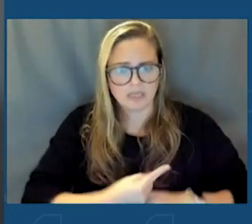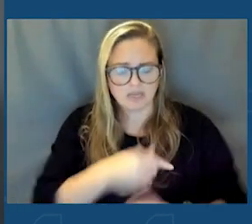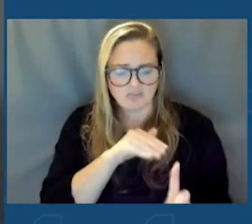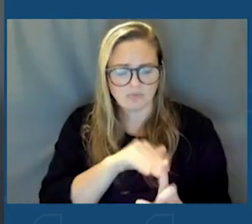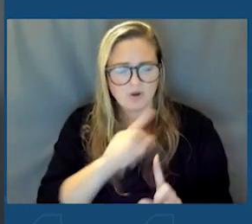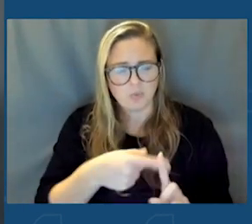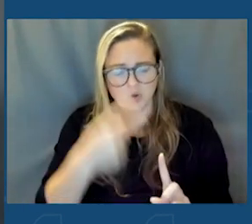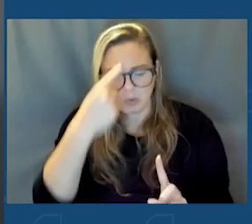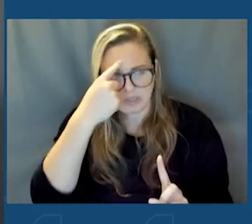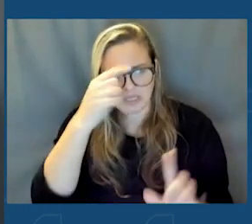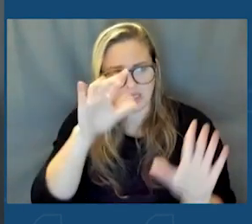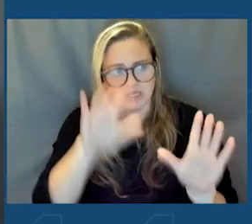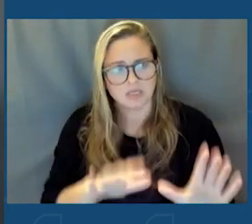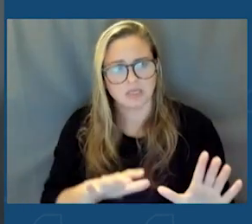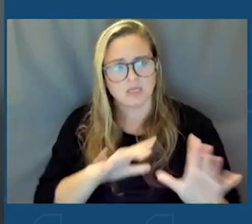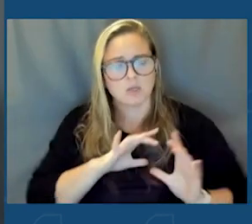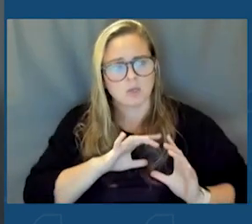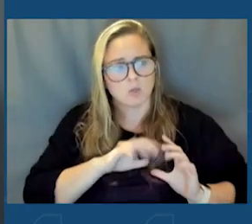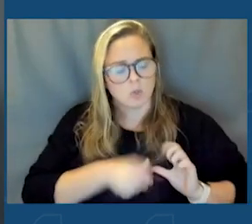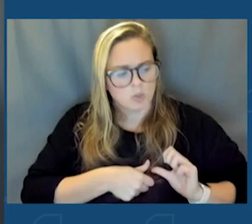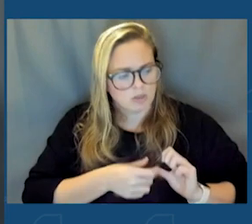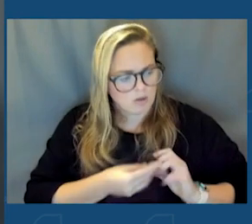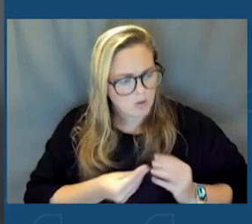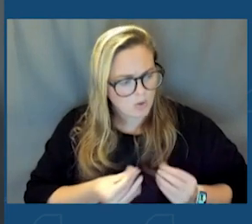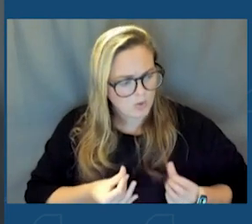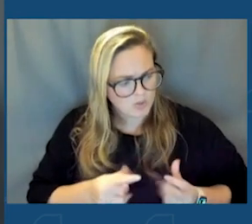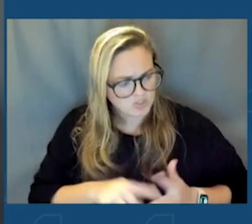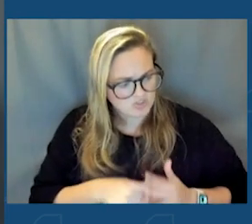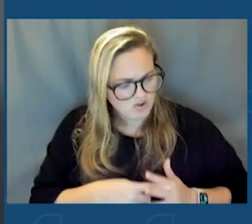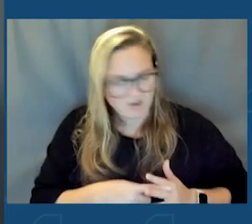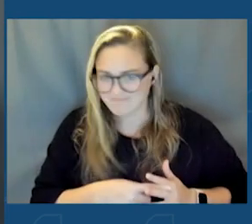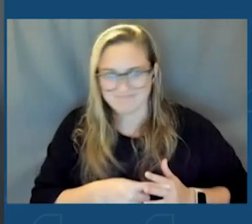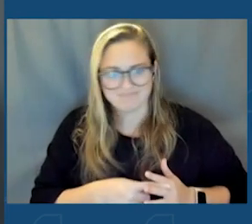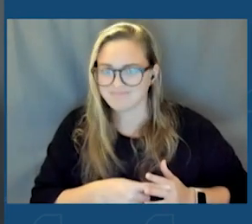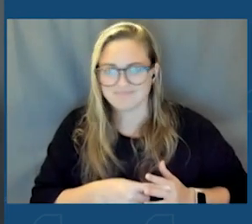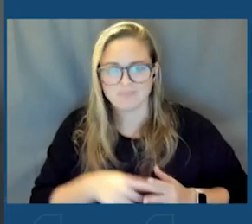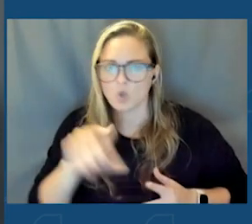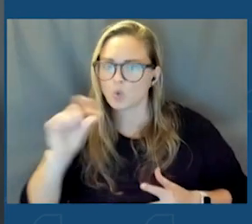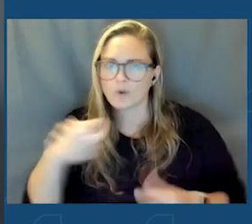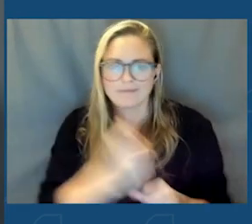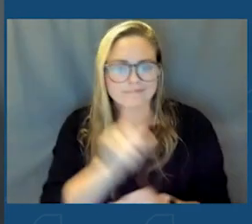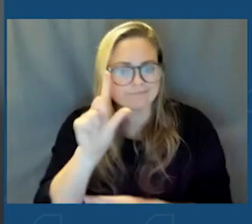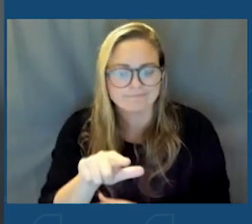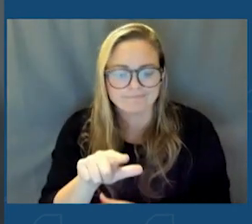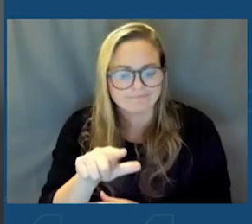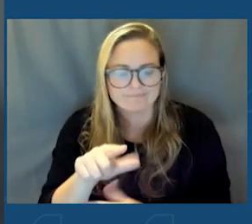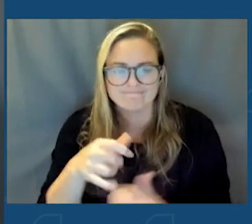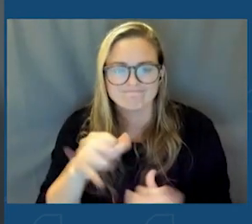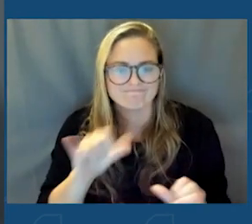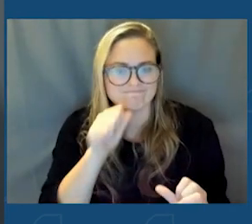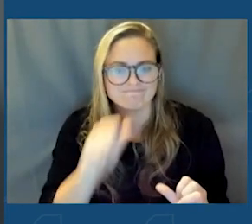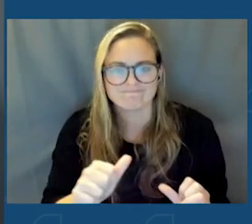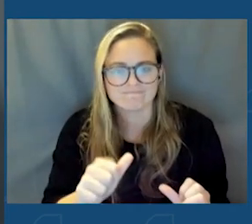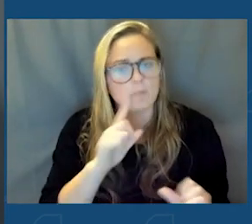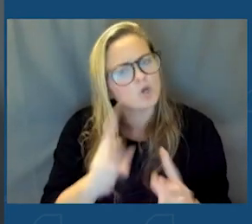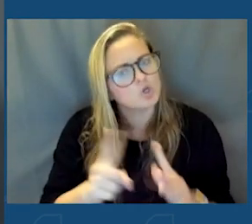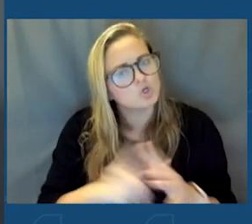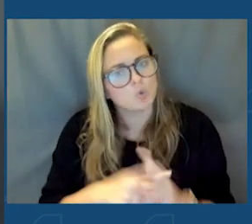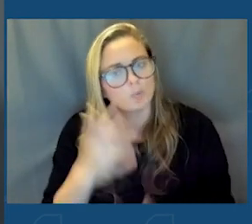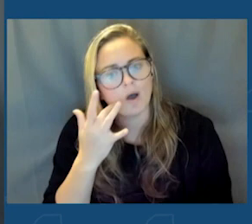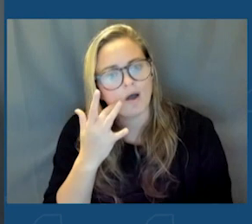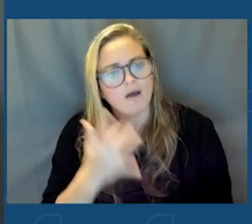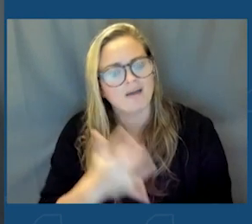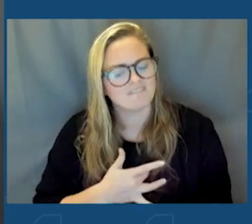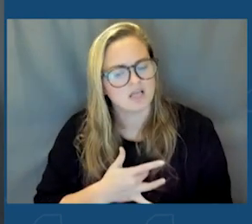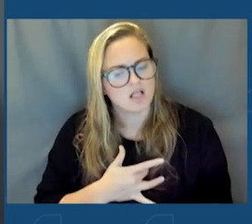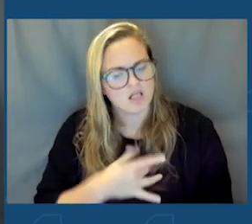think the wounds might be starting to heal 2 decades later. But you show up because of that profound sense of